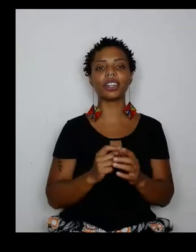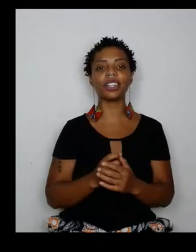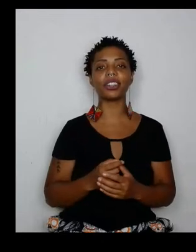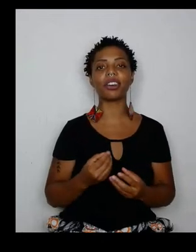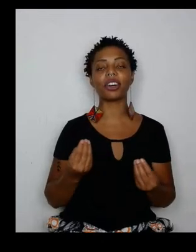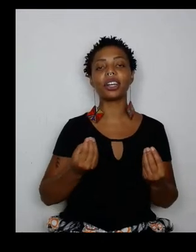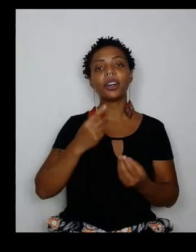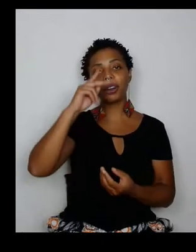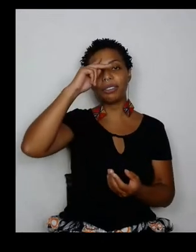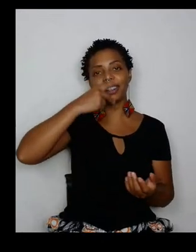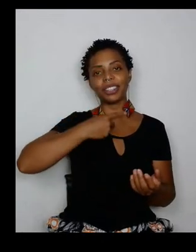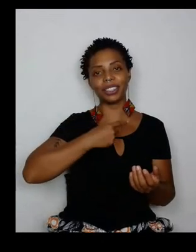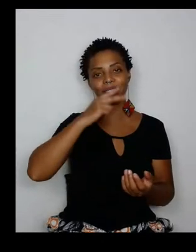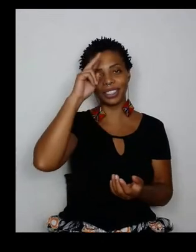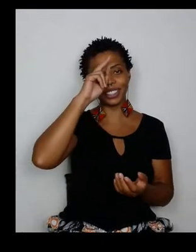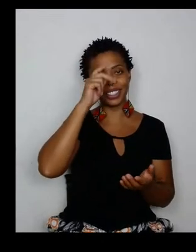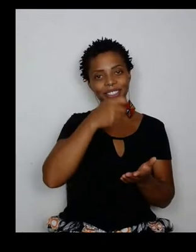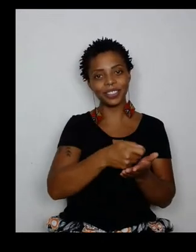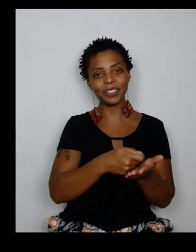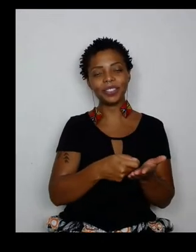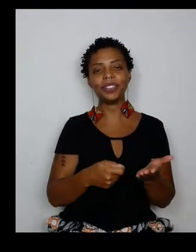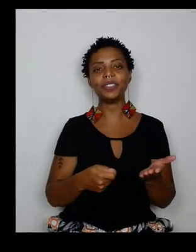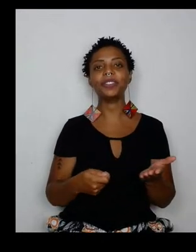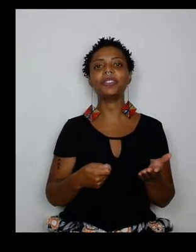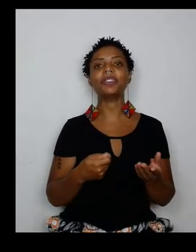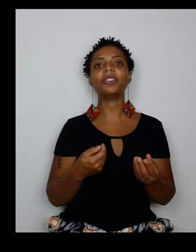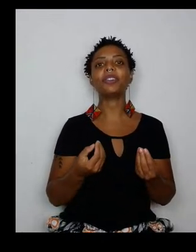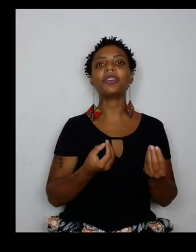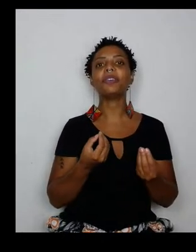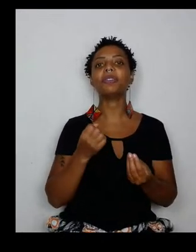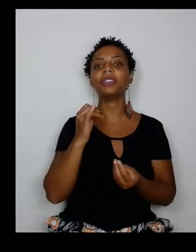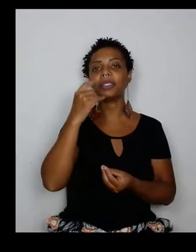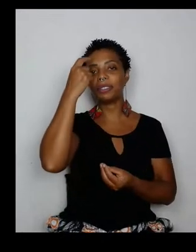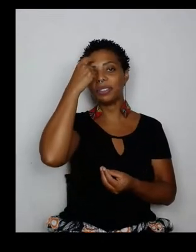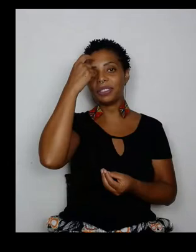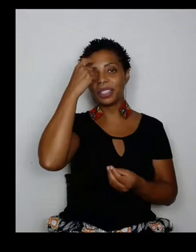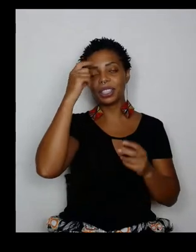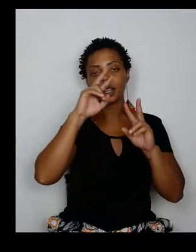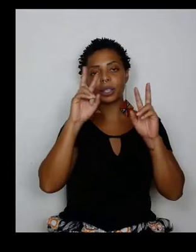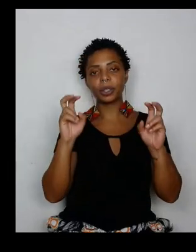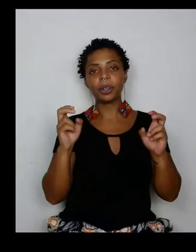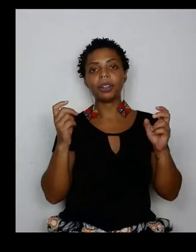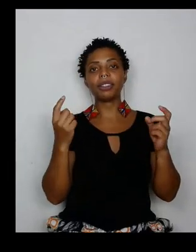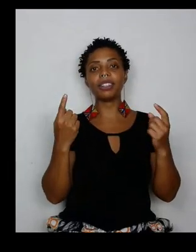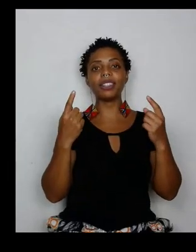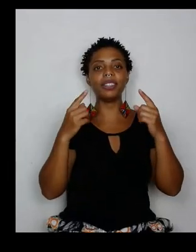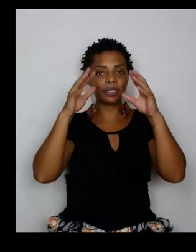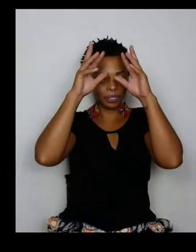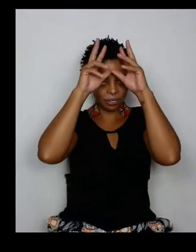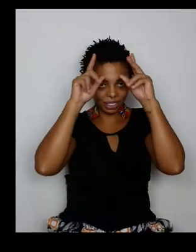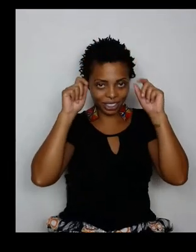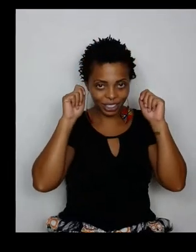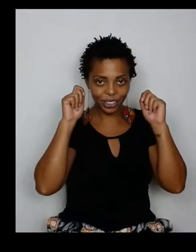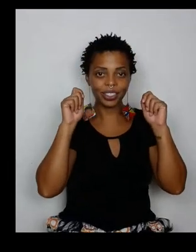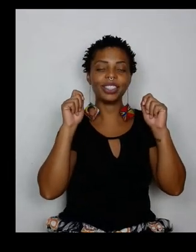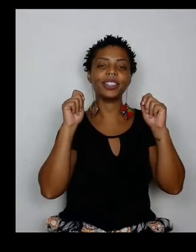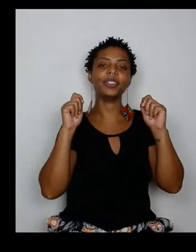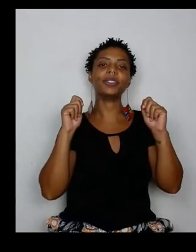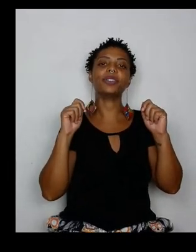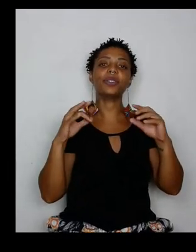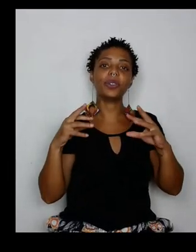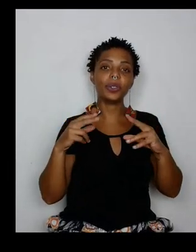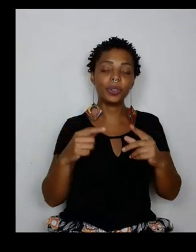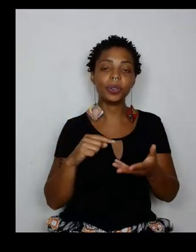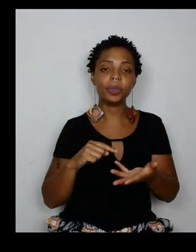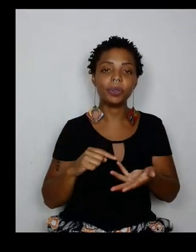think about subjectivity and selfhood as constructed in relation to gergan really is a product of the work itself rather than some kind of